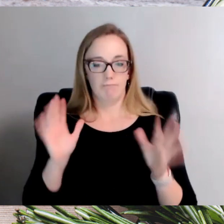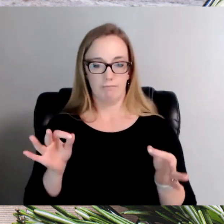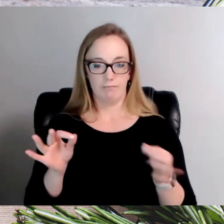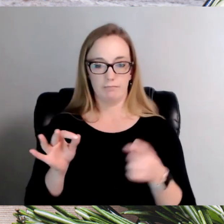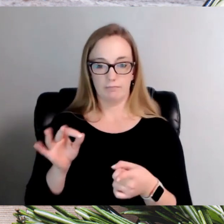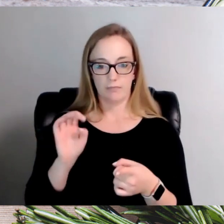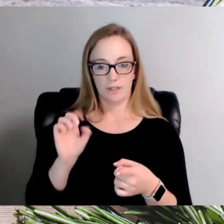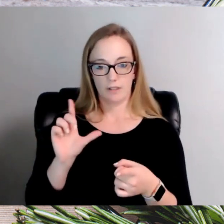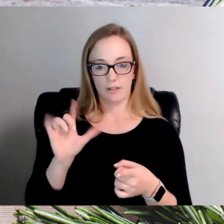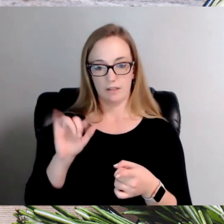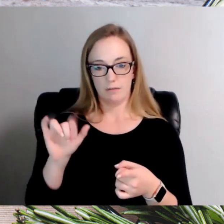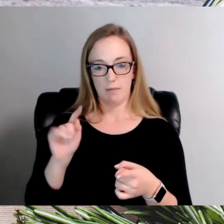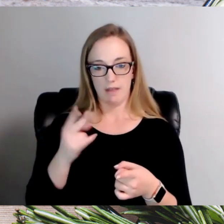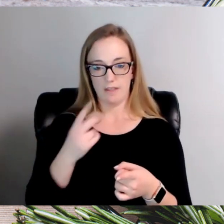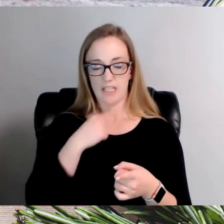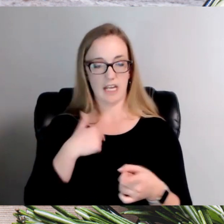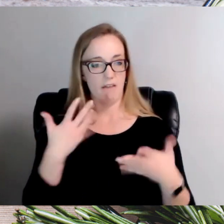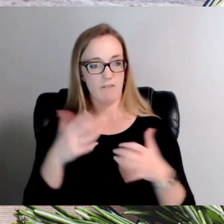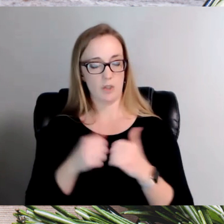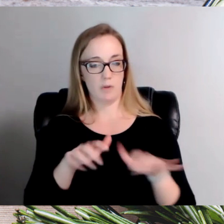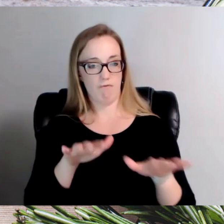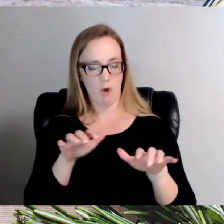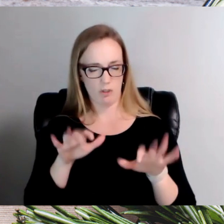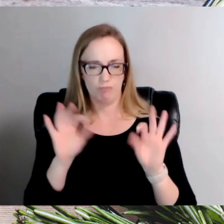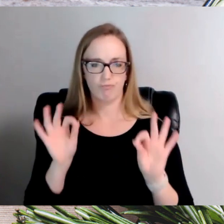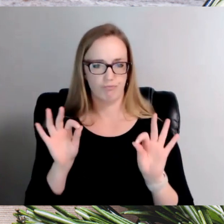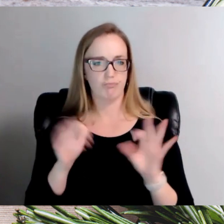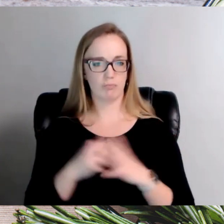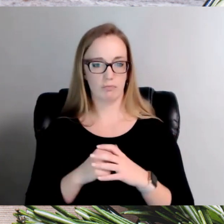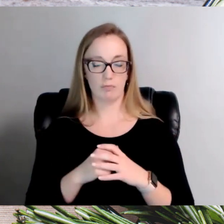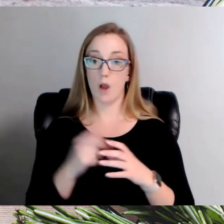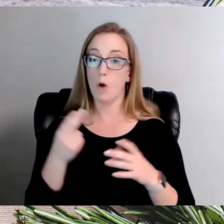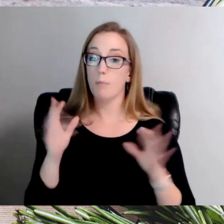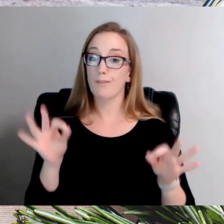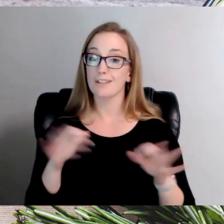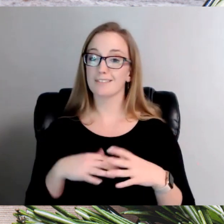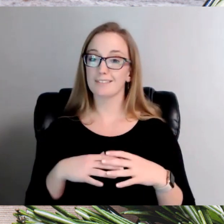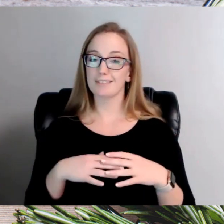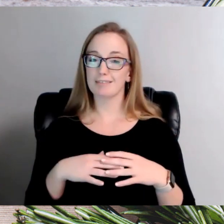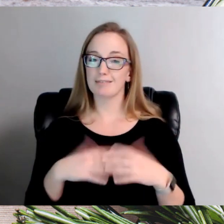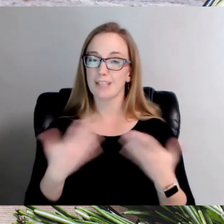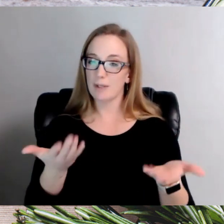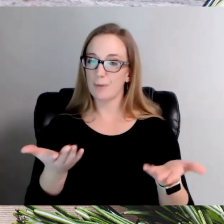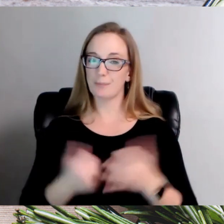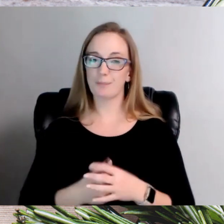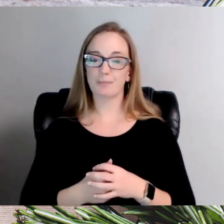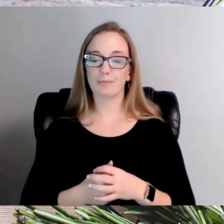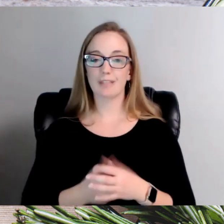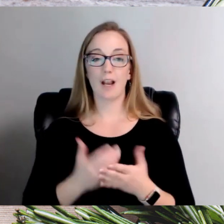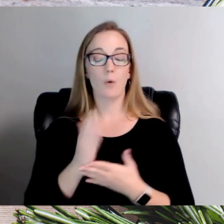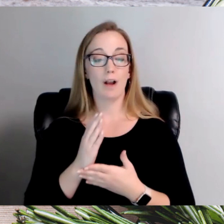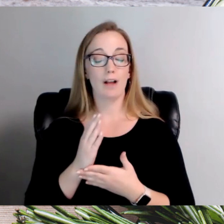to move across the state into Eastern Kentucky, where Leslie Workman, our Pike County FCS agent, is going to demo for us our cabbage